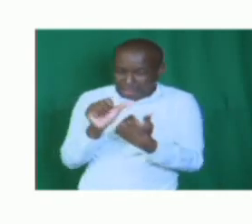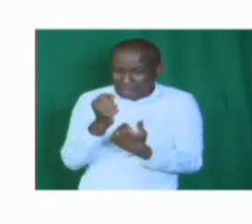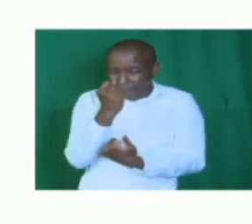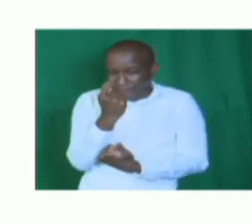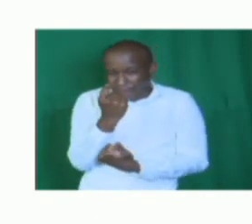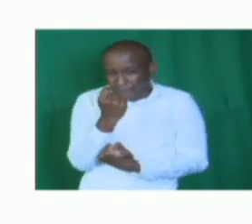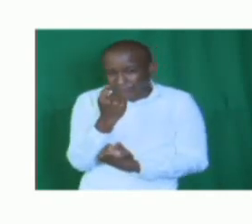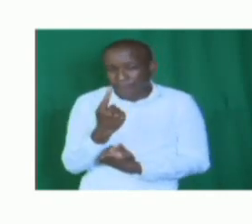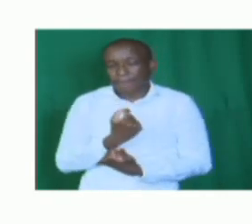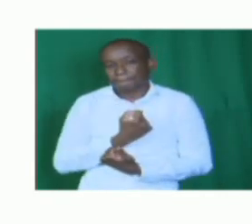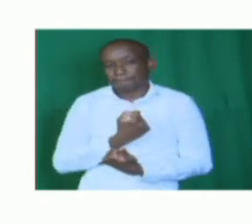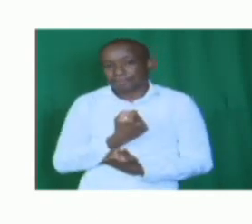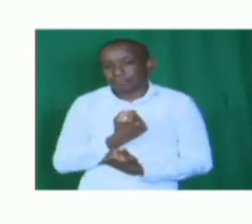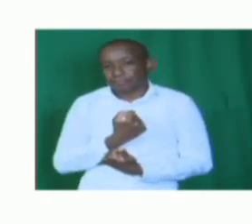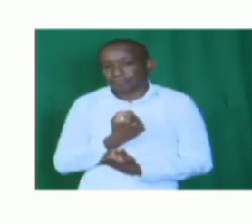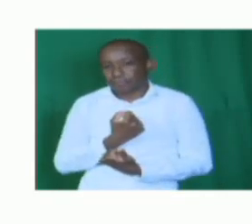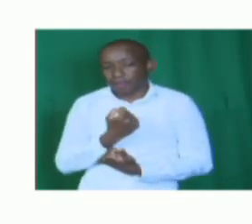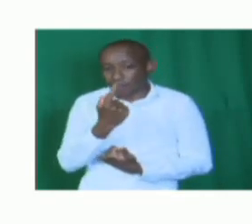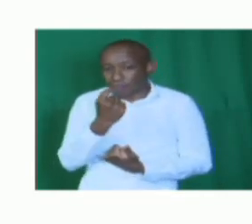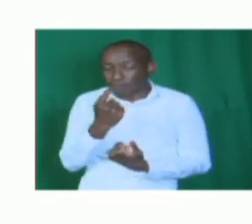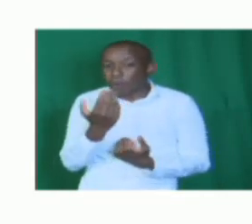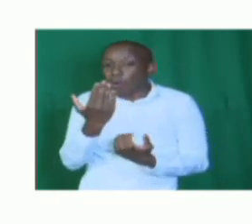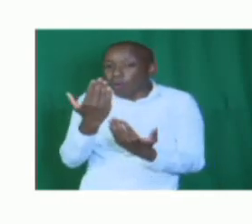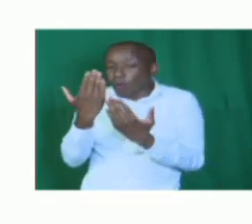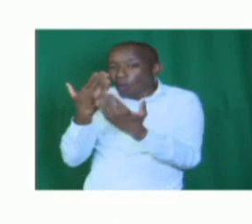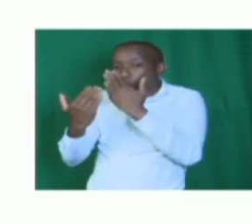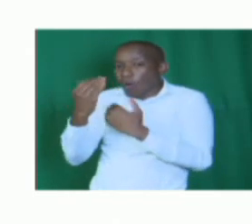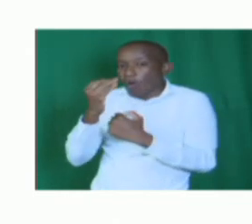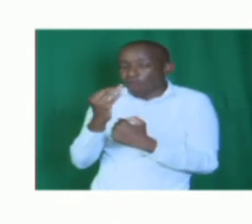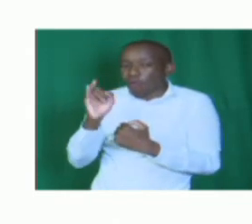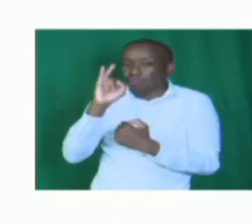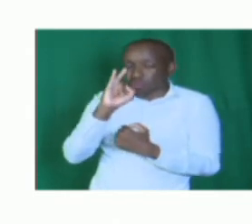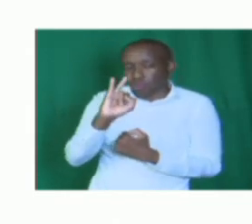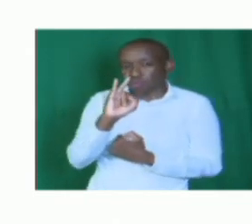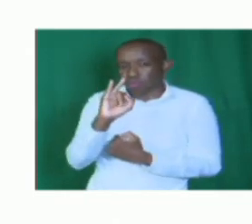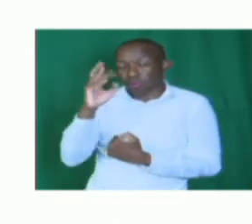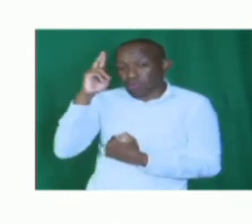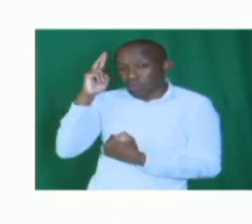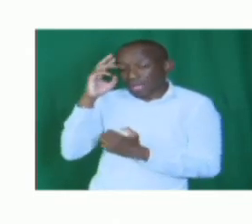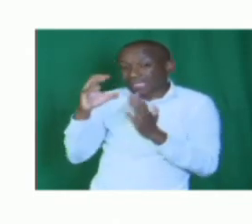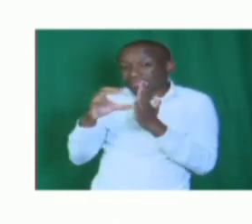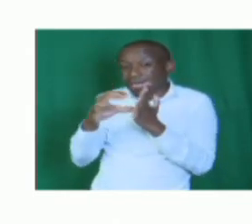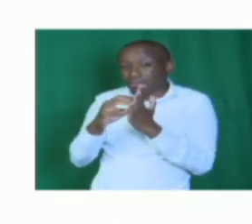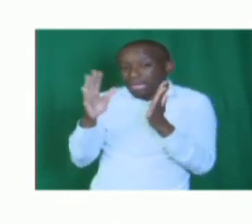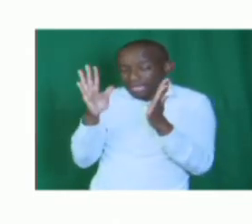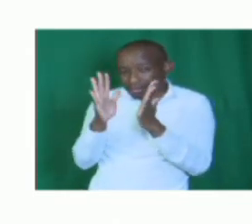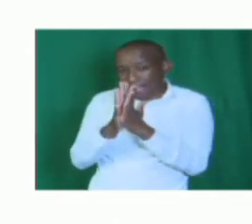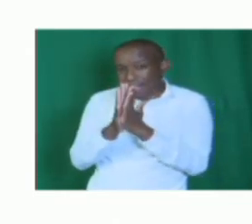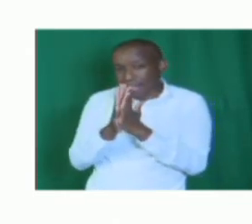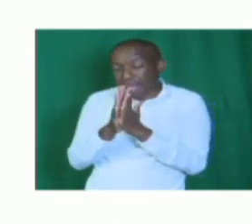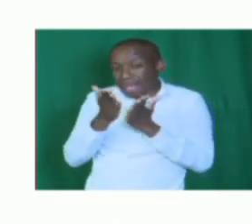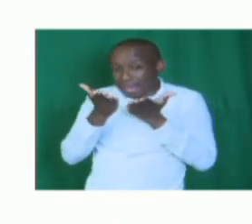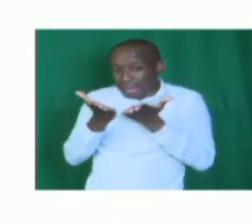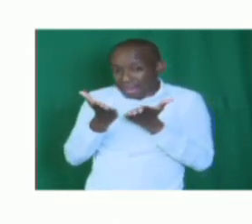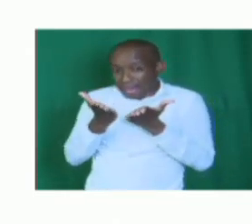bit to Form 2. In Form 2, Chapter 10, that is where you